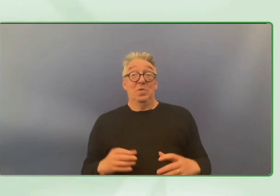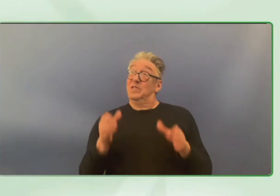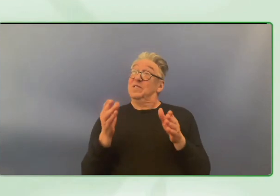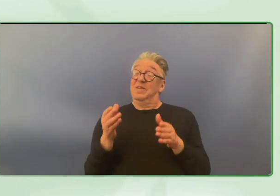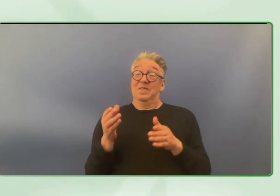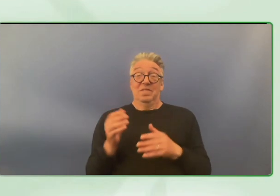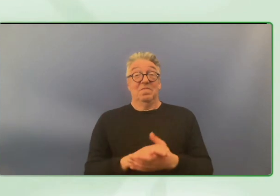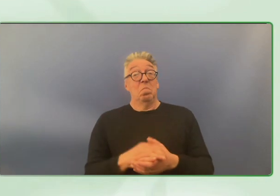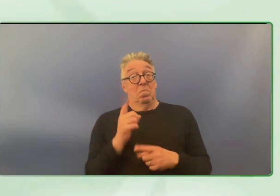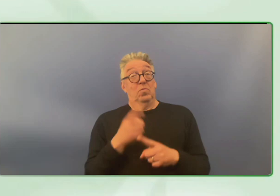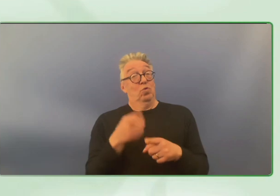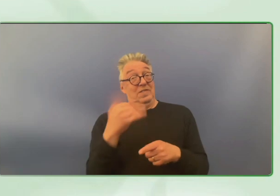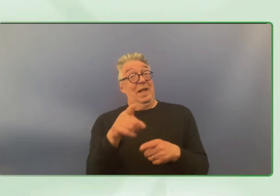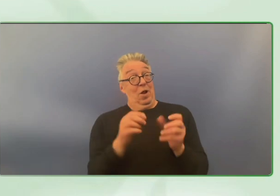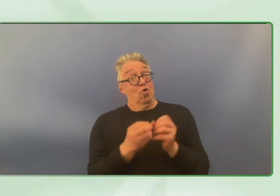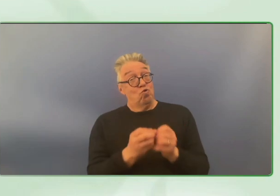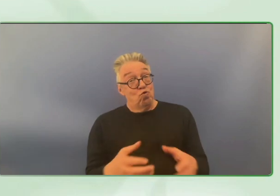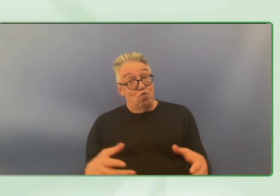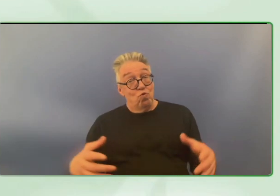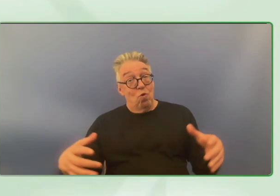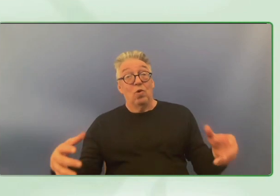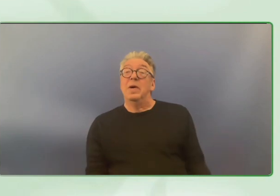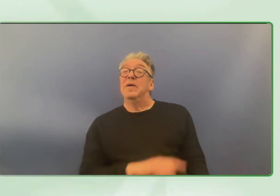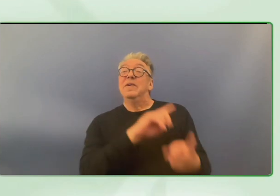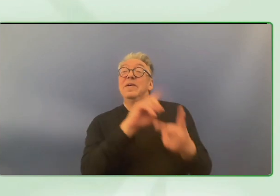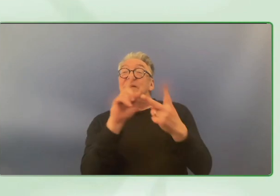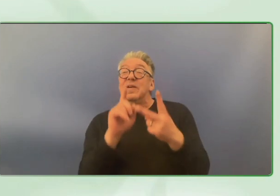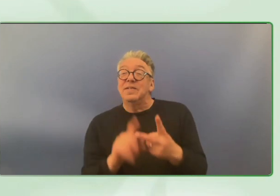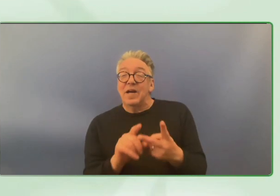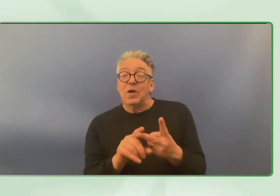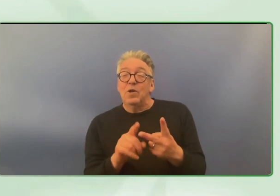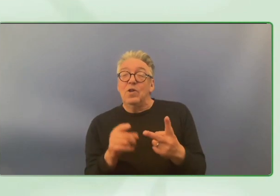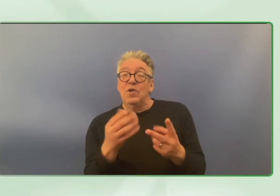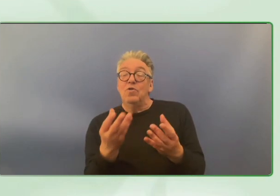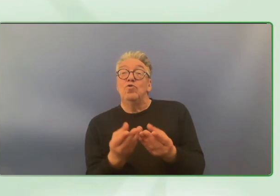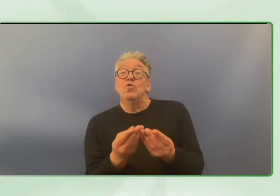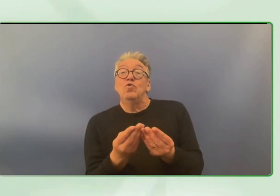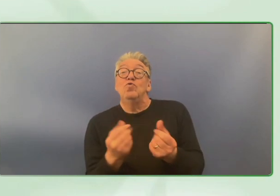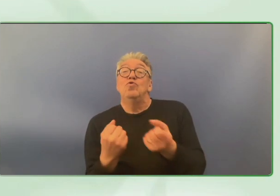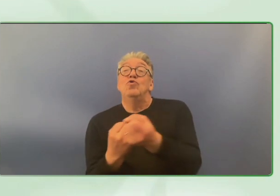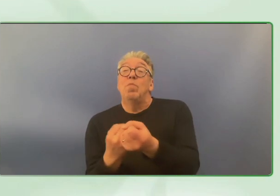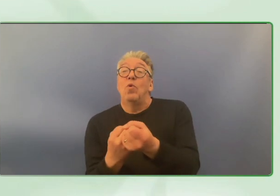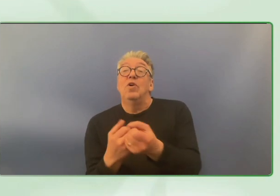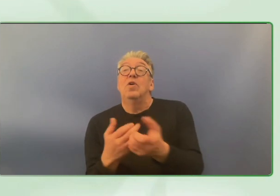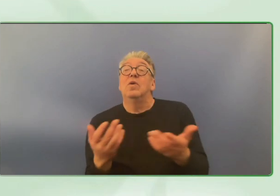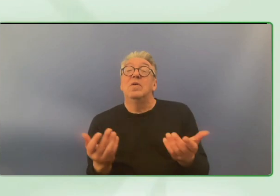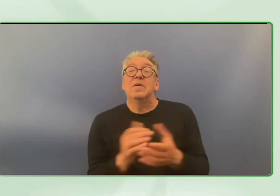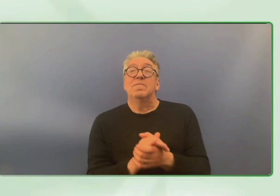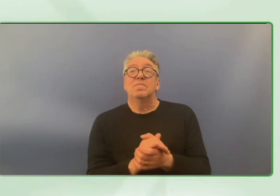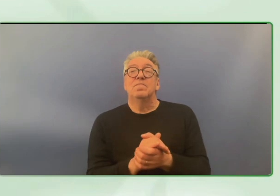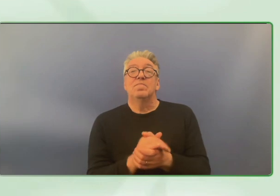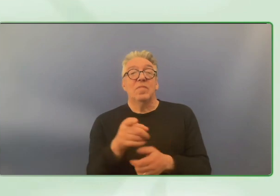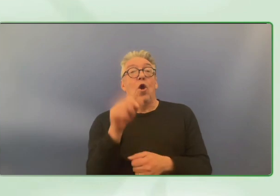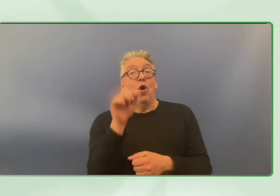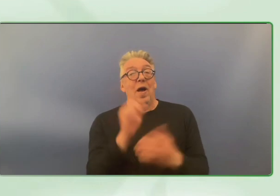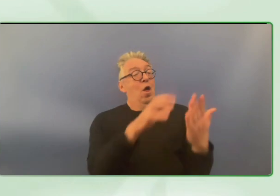second supportive solution you're offering is somewhere where you can convert text